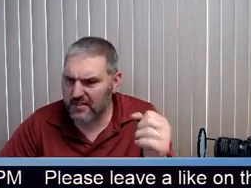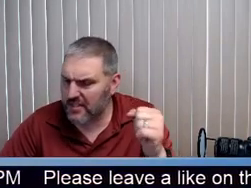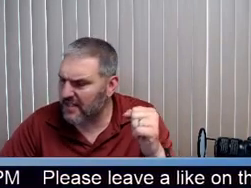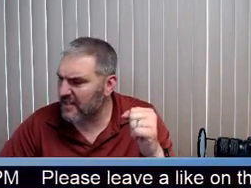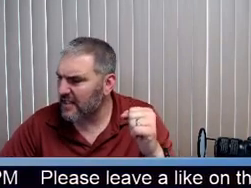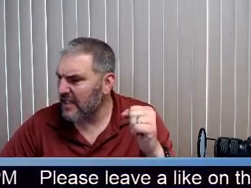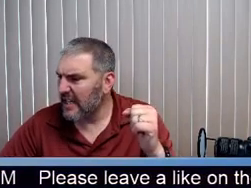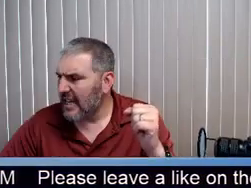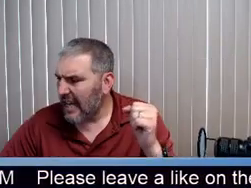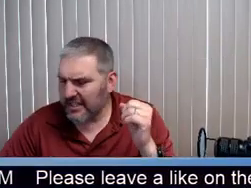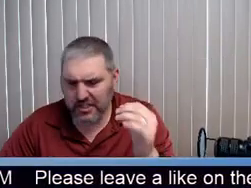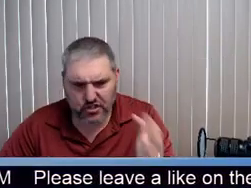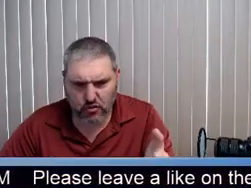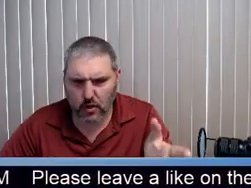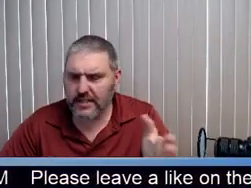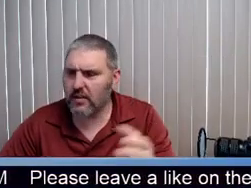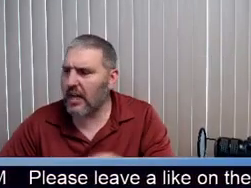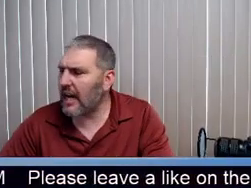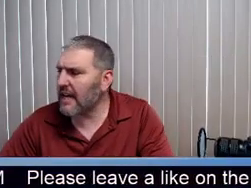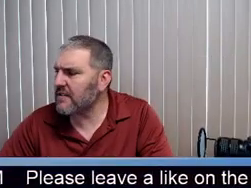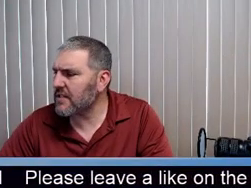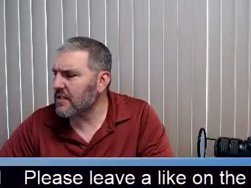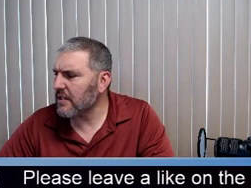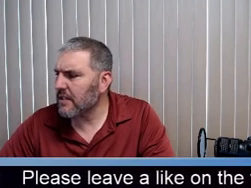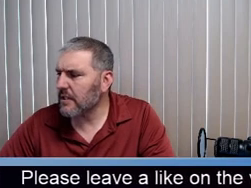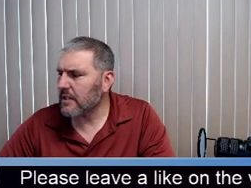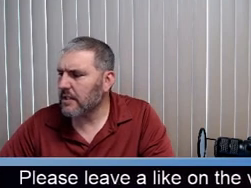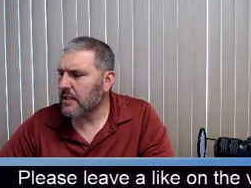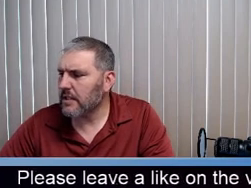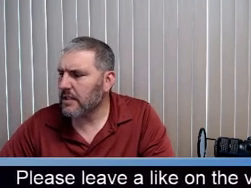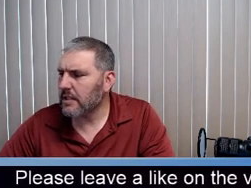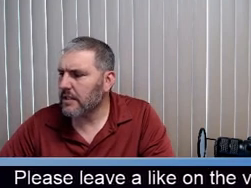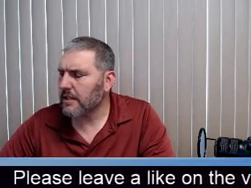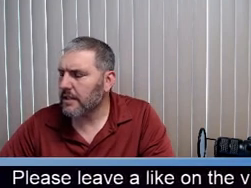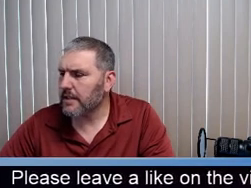people's businesses and destroying their lives?